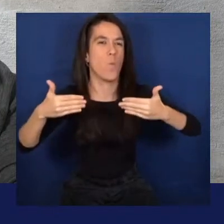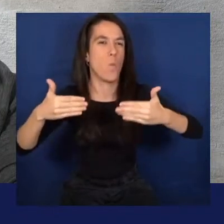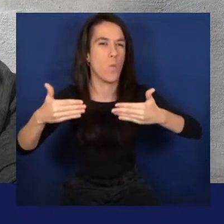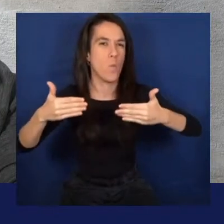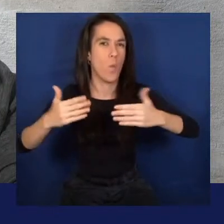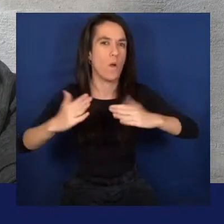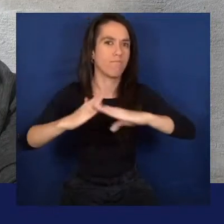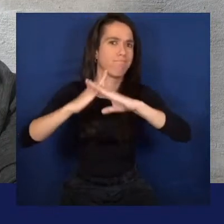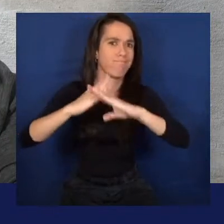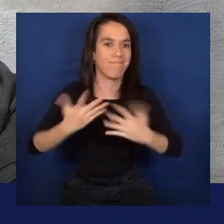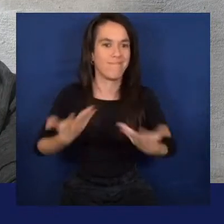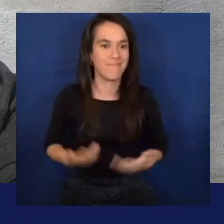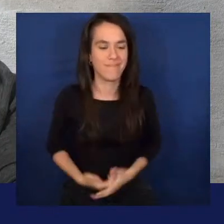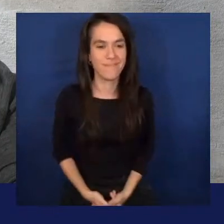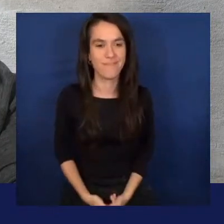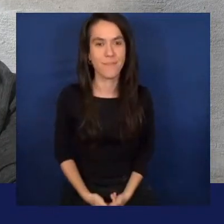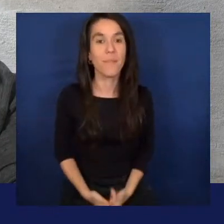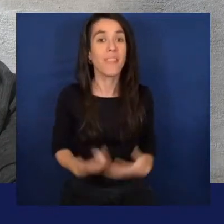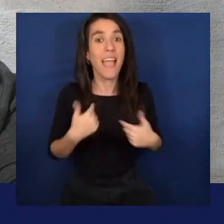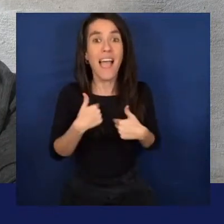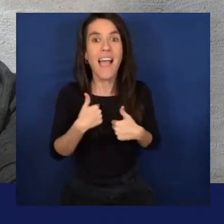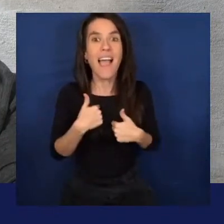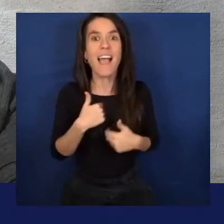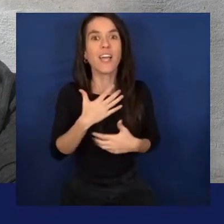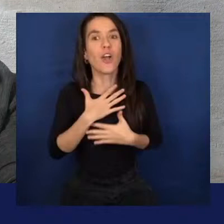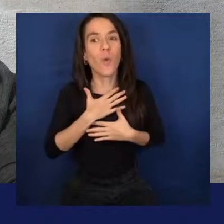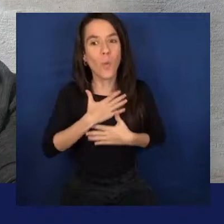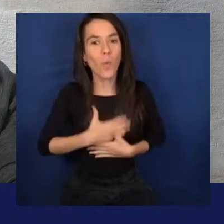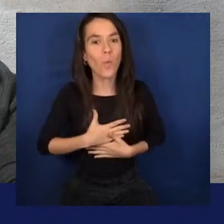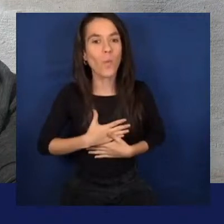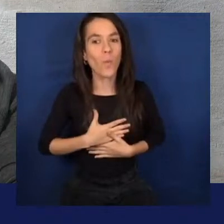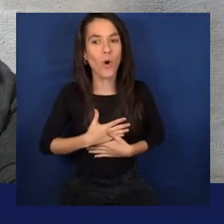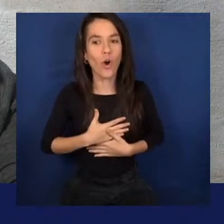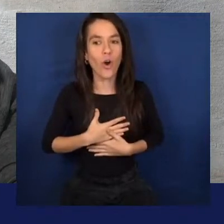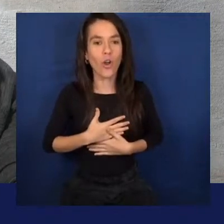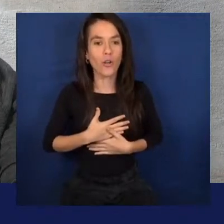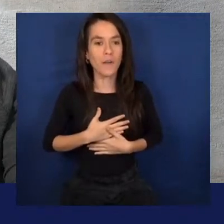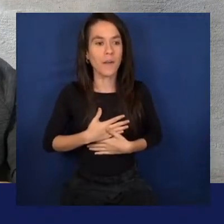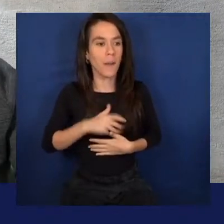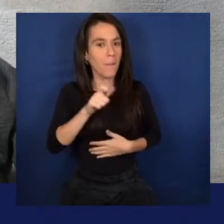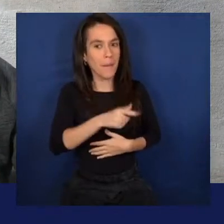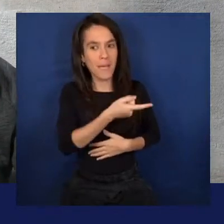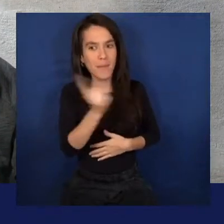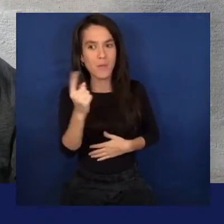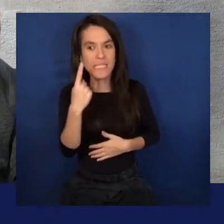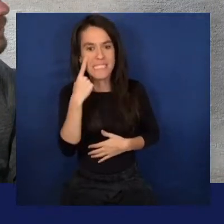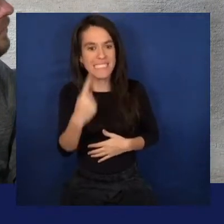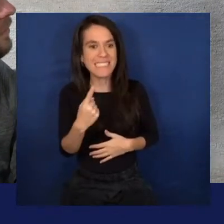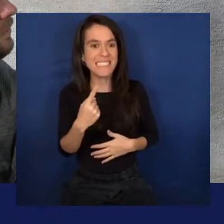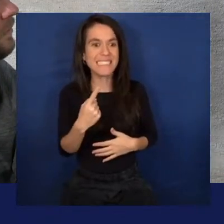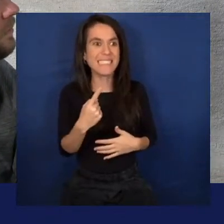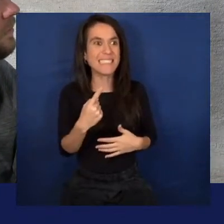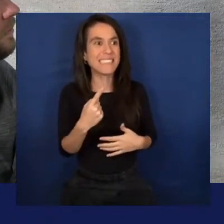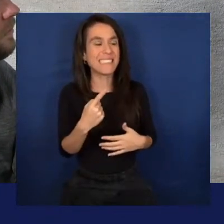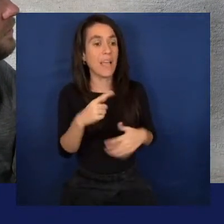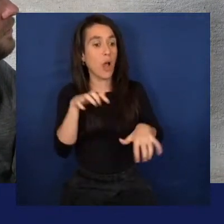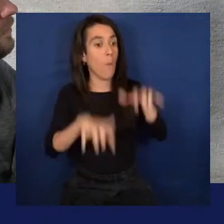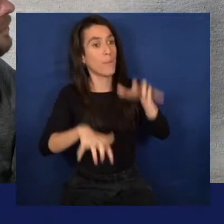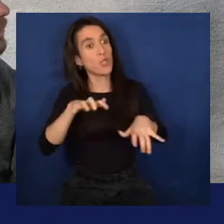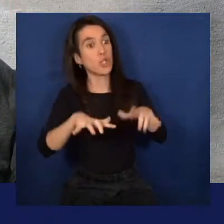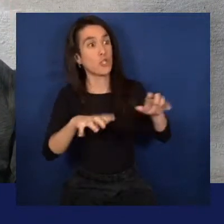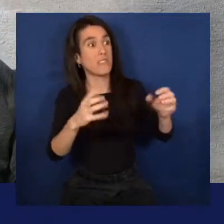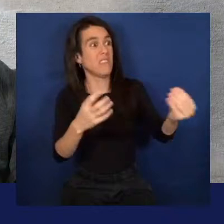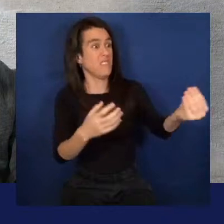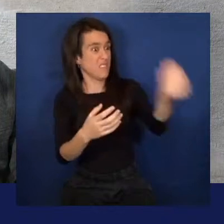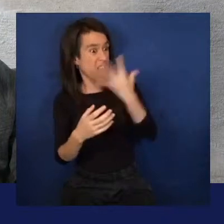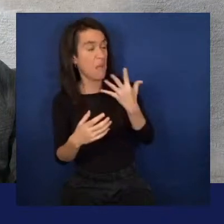because what I want is no one to be accepting of the response, well, the computer says. Yes. Right?